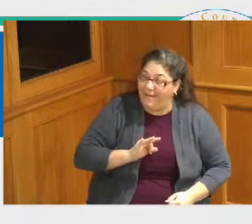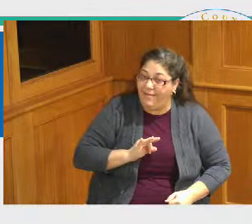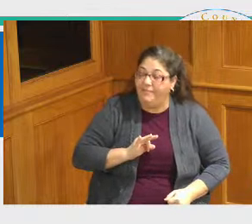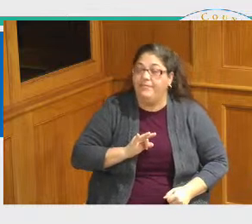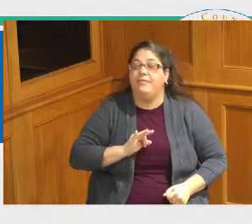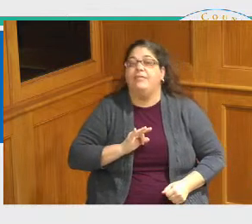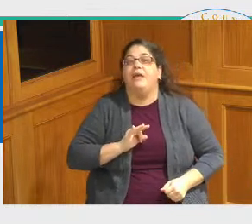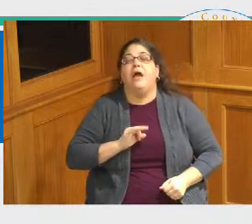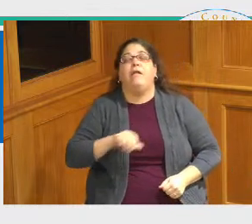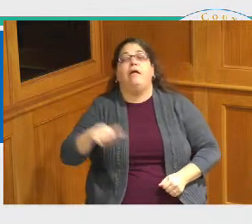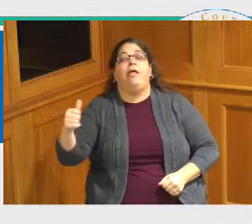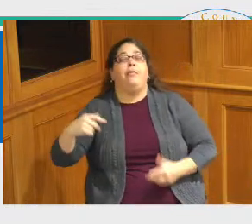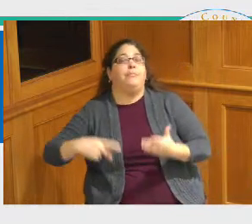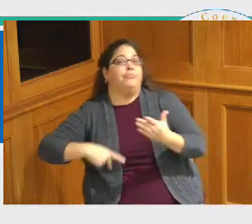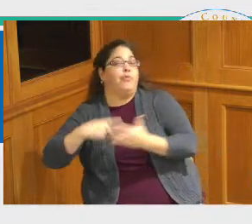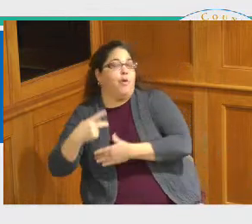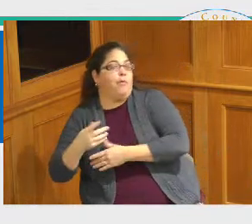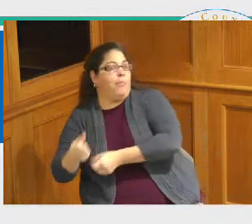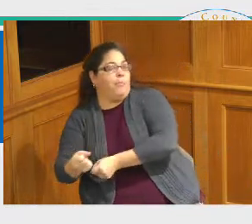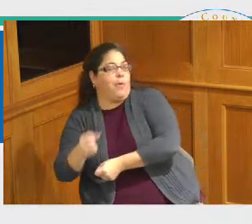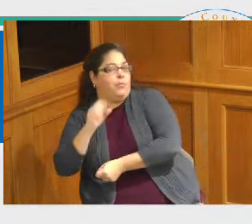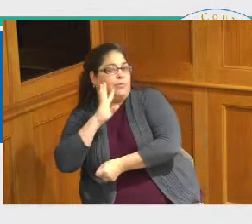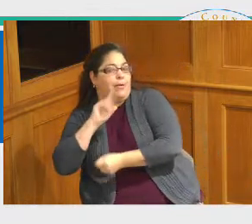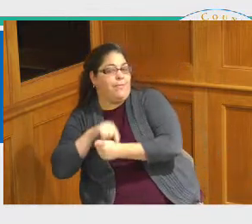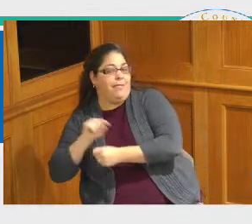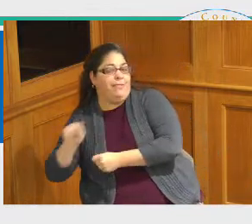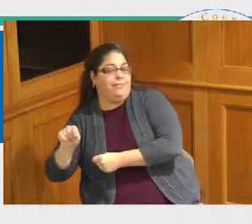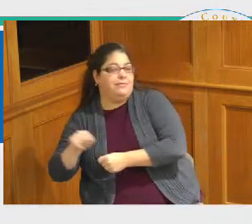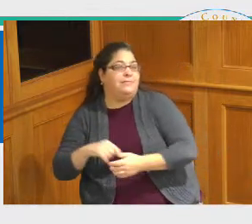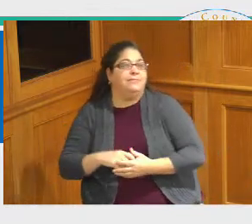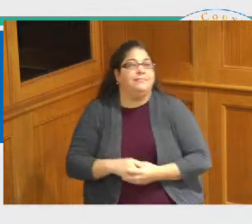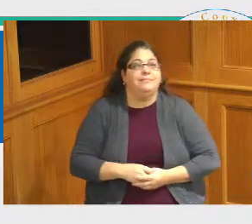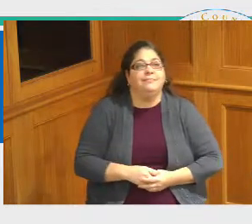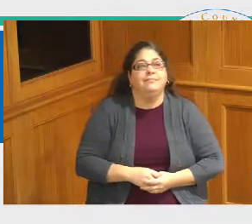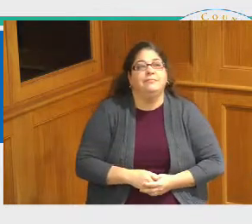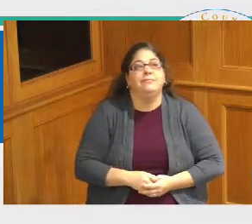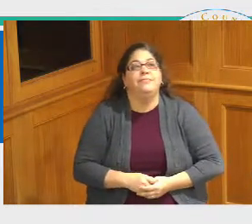talk about in just 1 minute. So